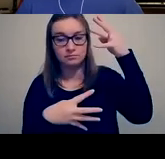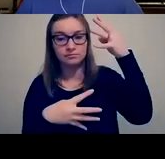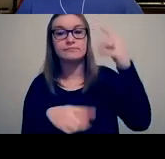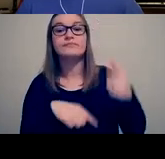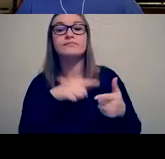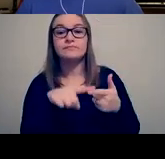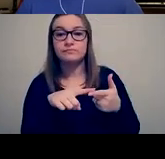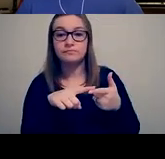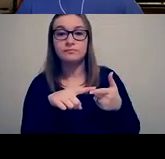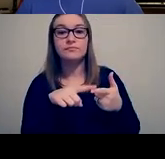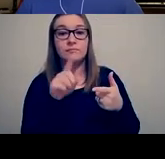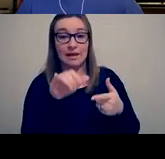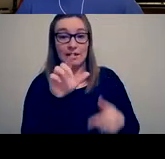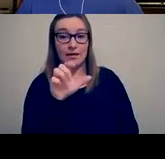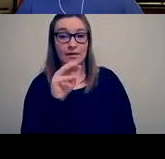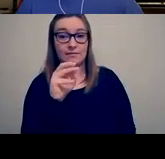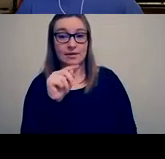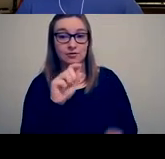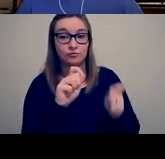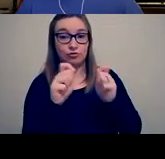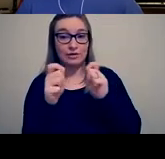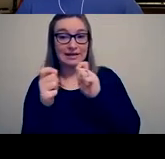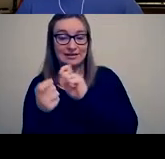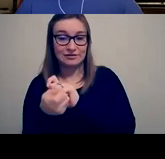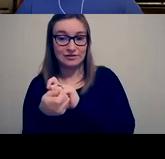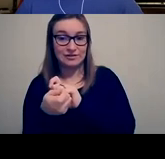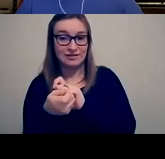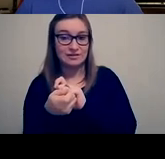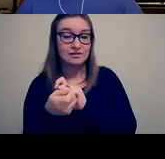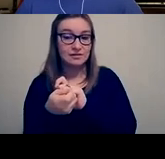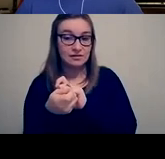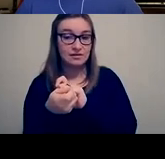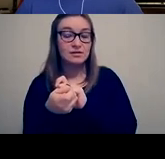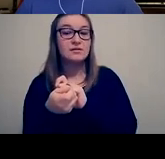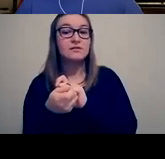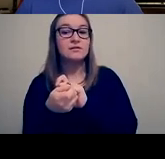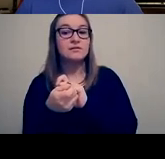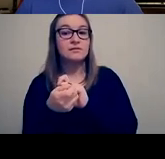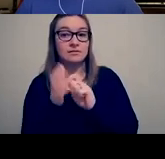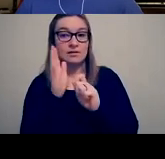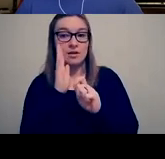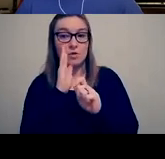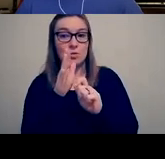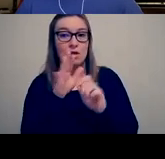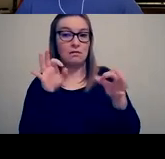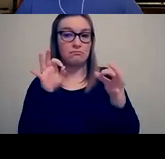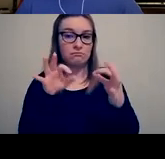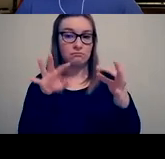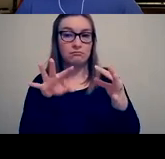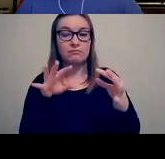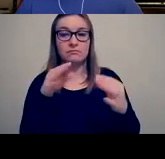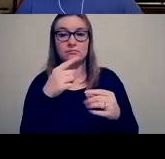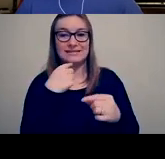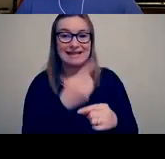as that element changes programmatically, it's going to relay that back to the user. There's two